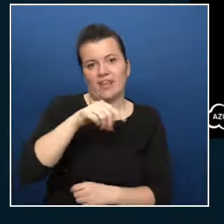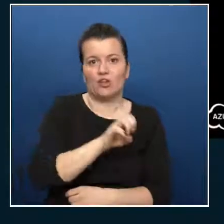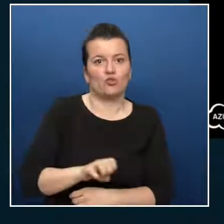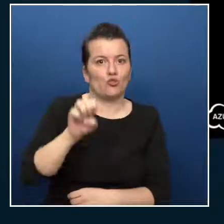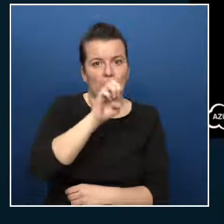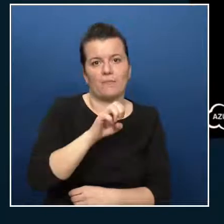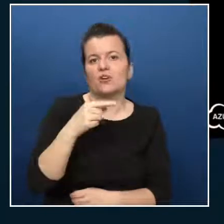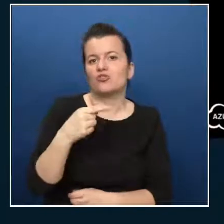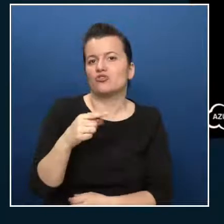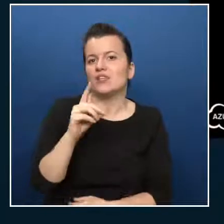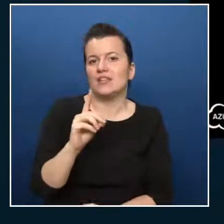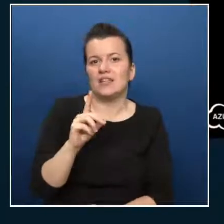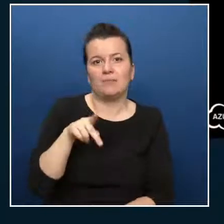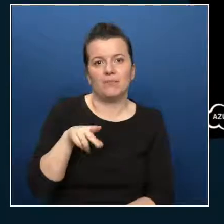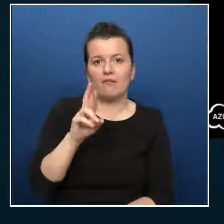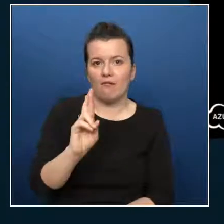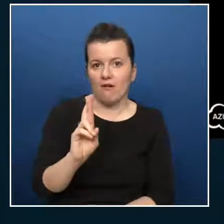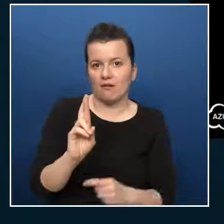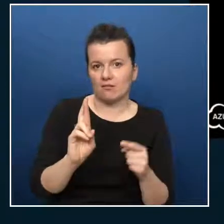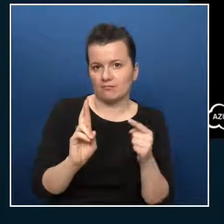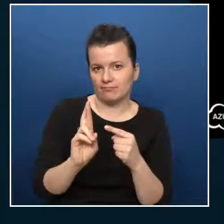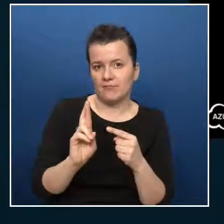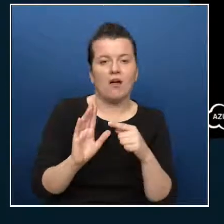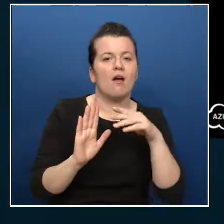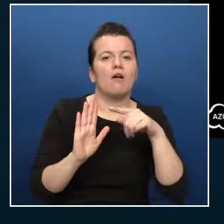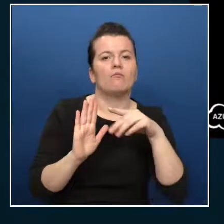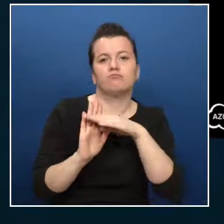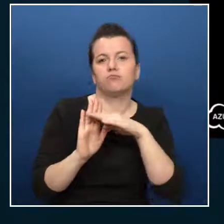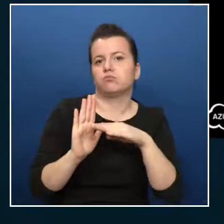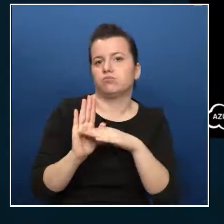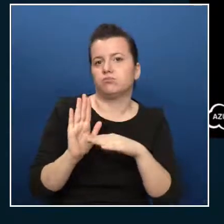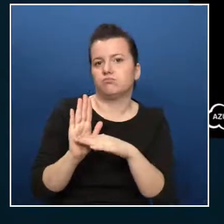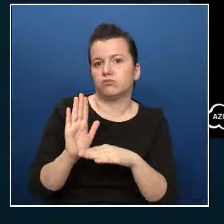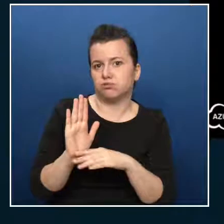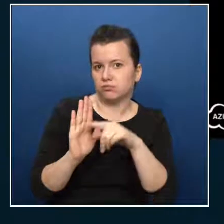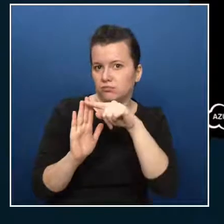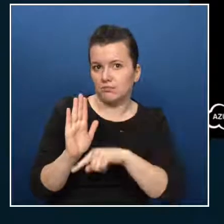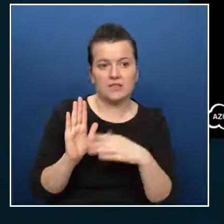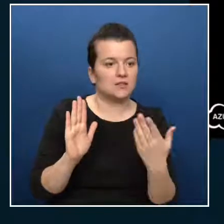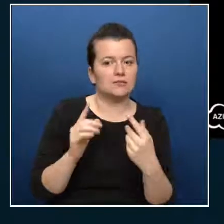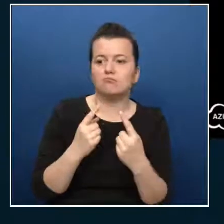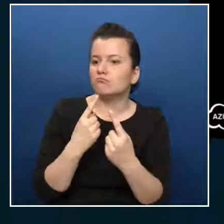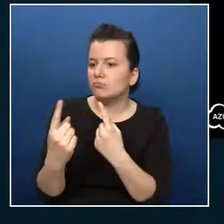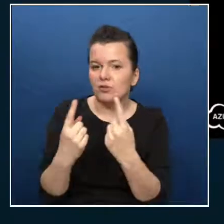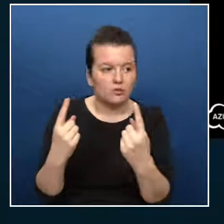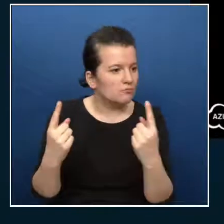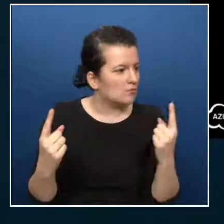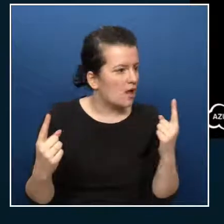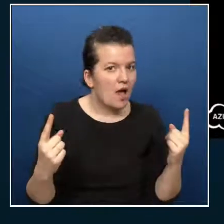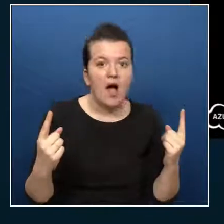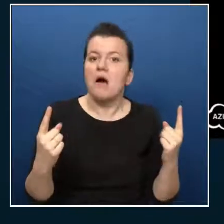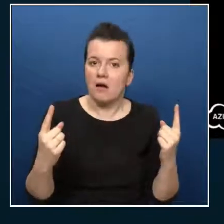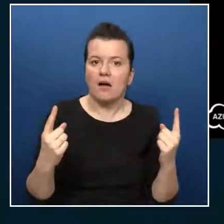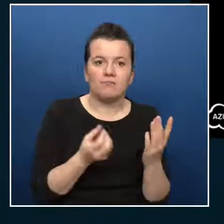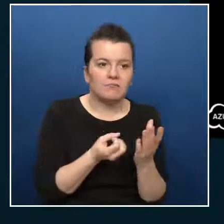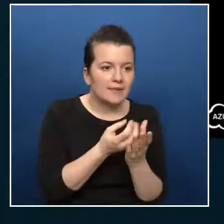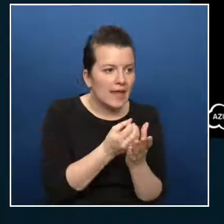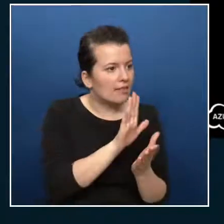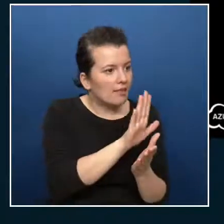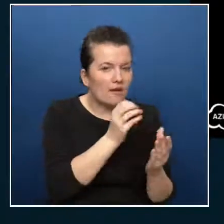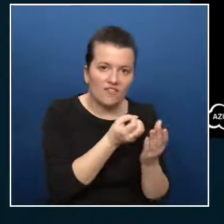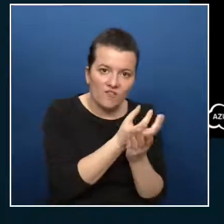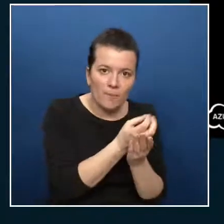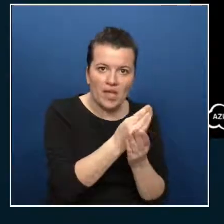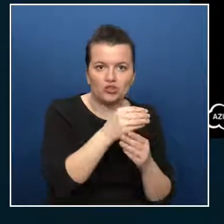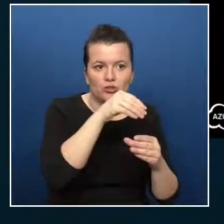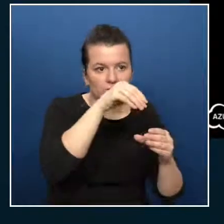GDPR policy, which protects the personal data of every person in Europe. So